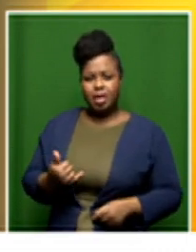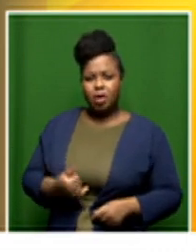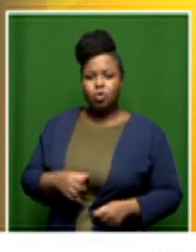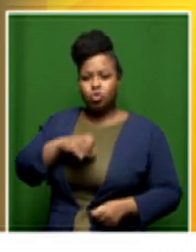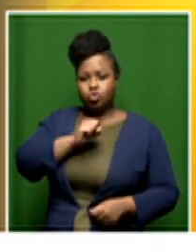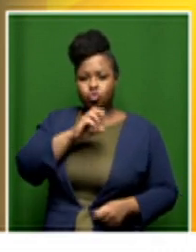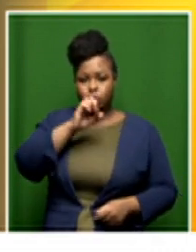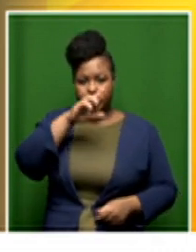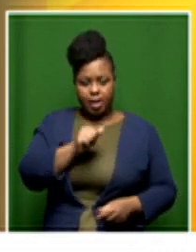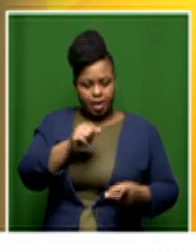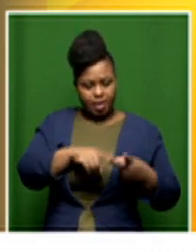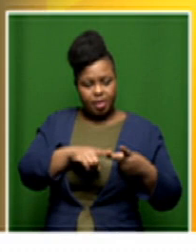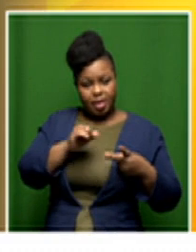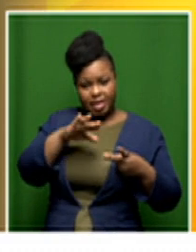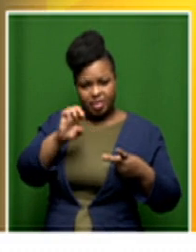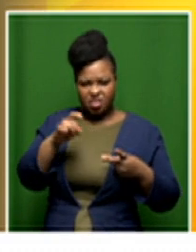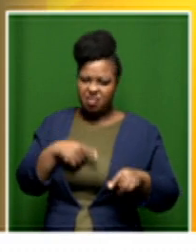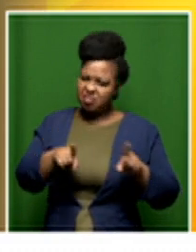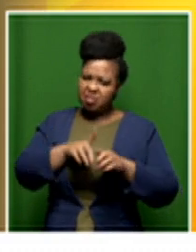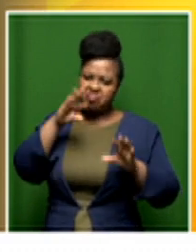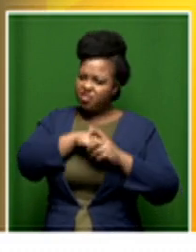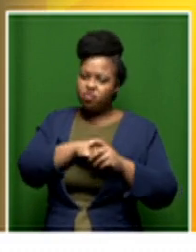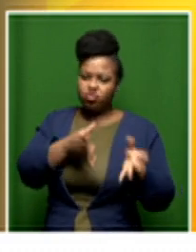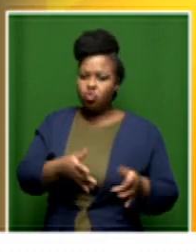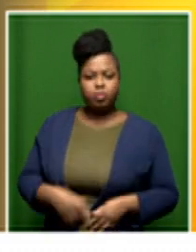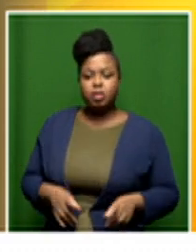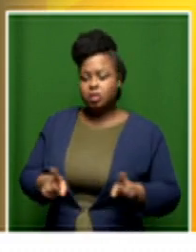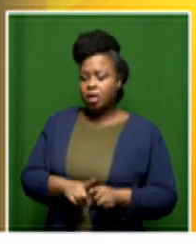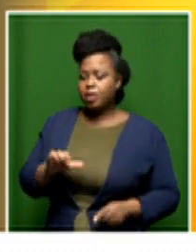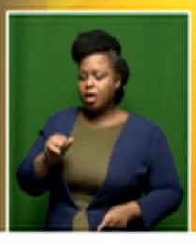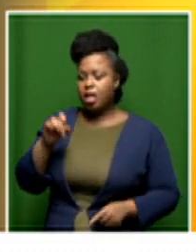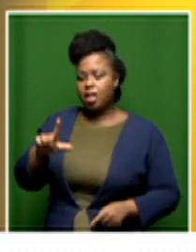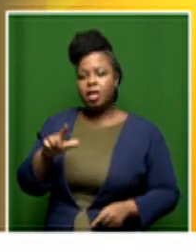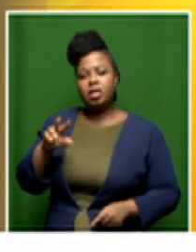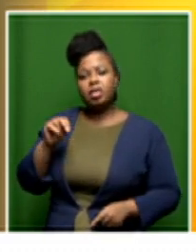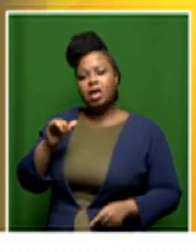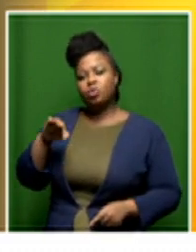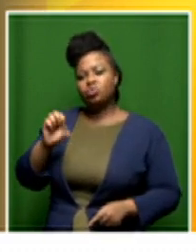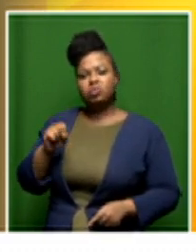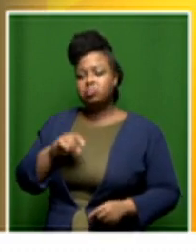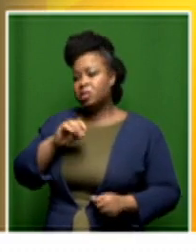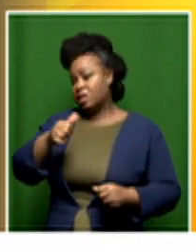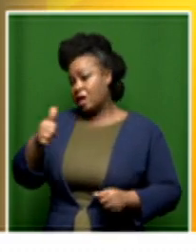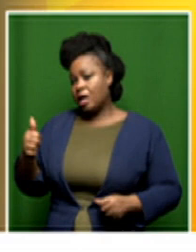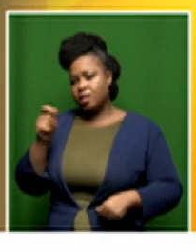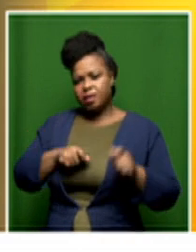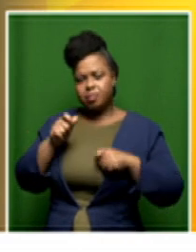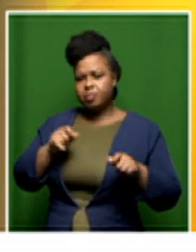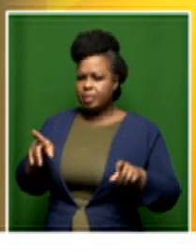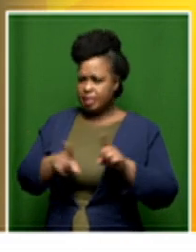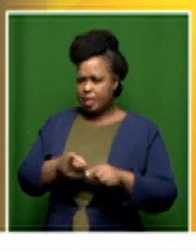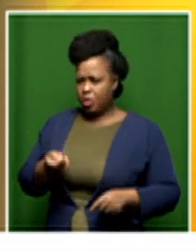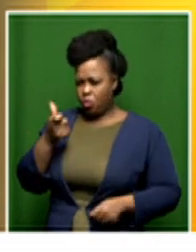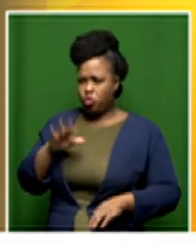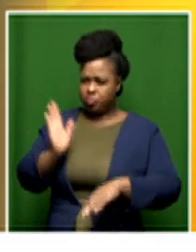the heart of that. Obviously, other persons like Yukal Niehaus and others have been very close